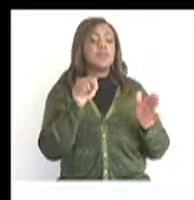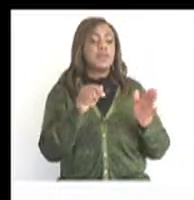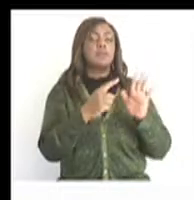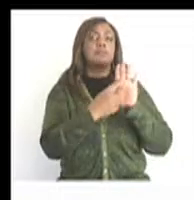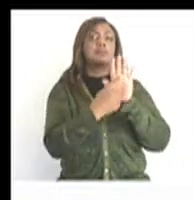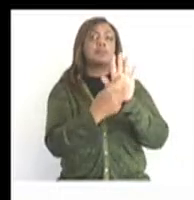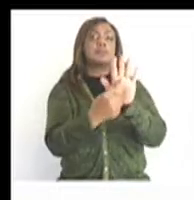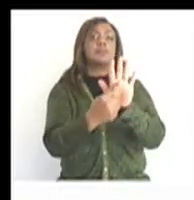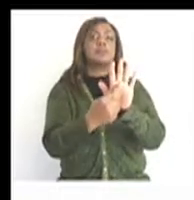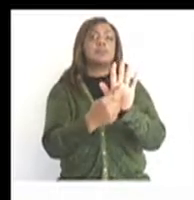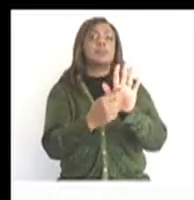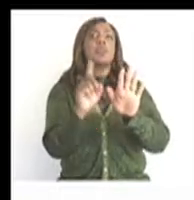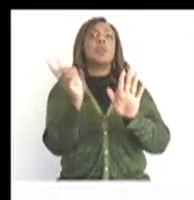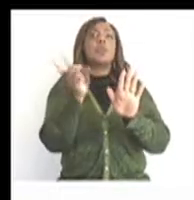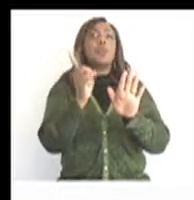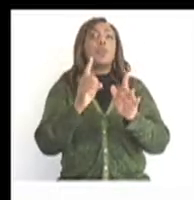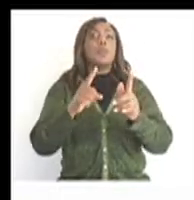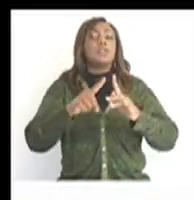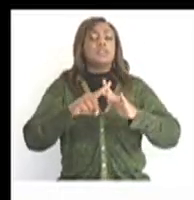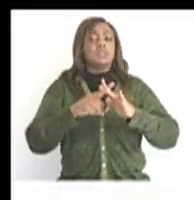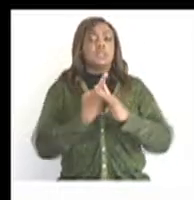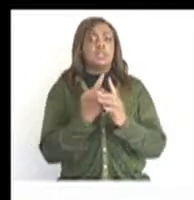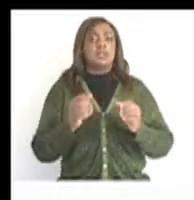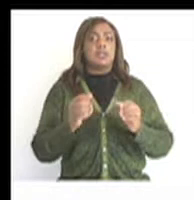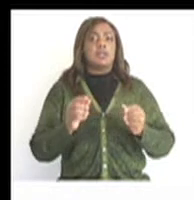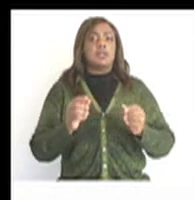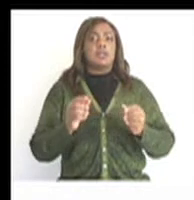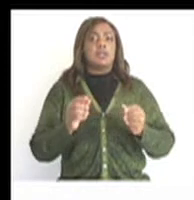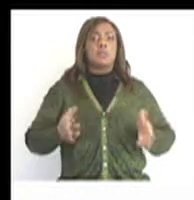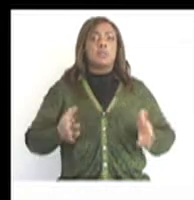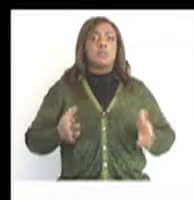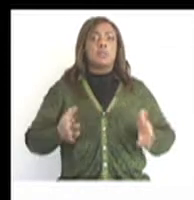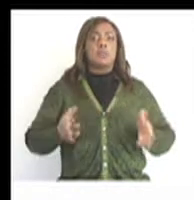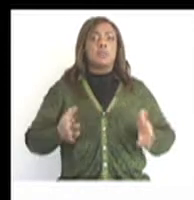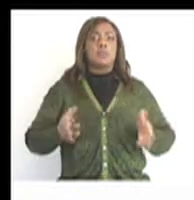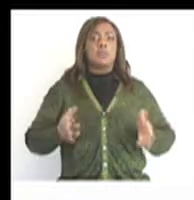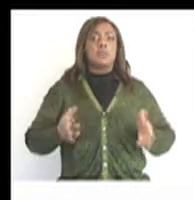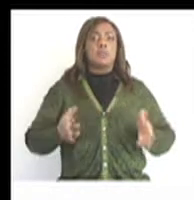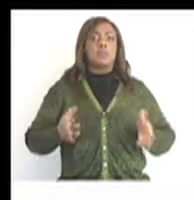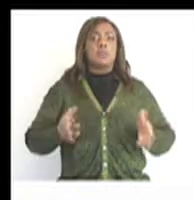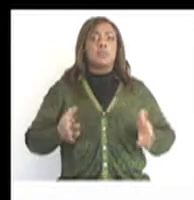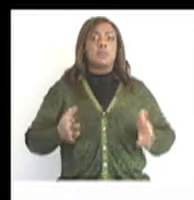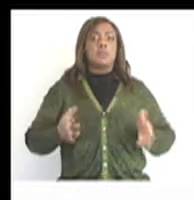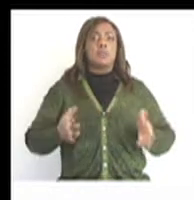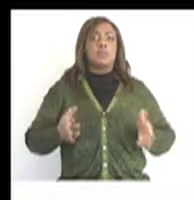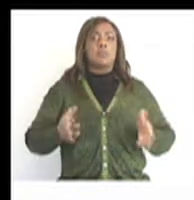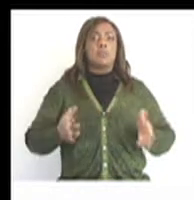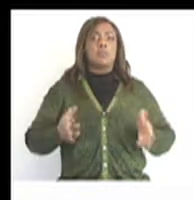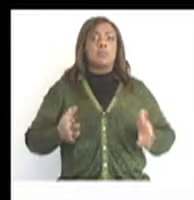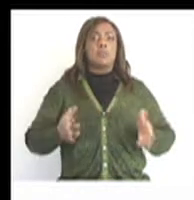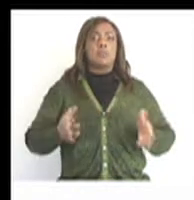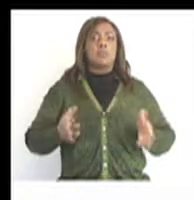and explain the physical changes shown with the lines on the pictures below. So,